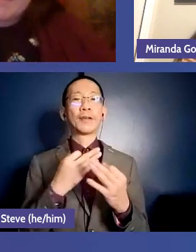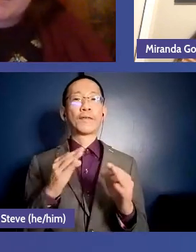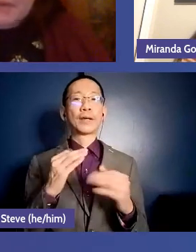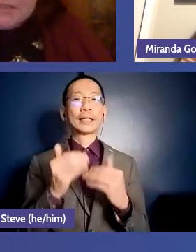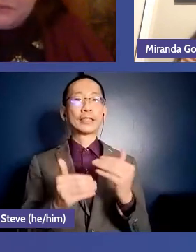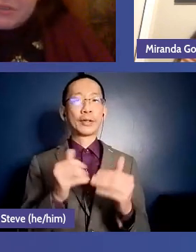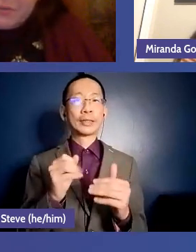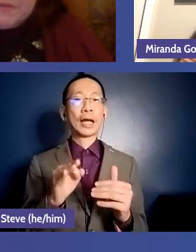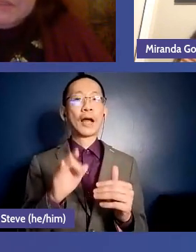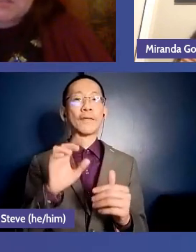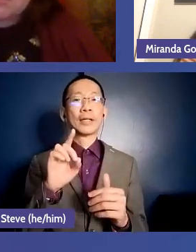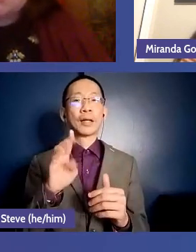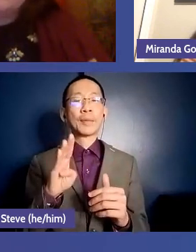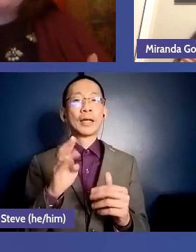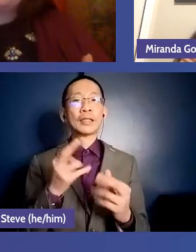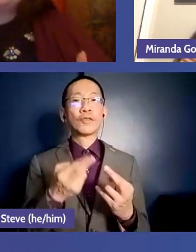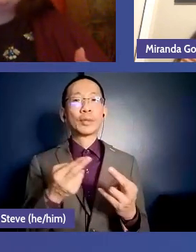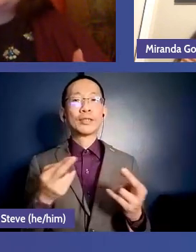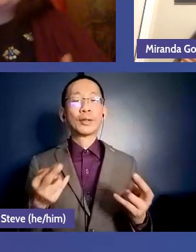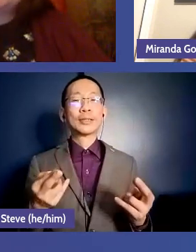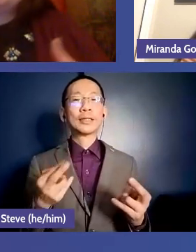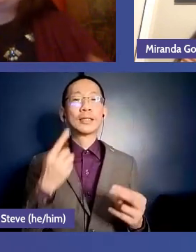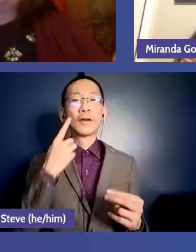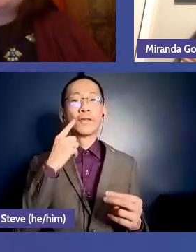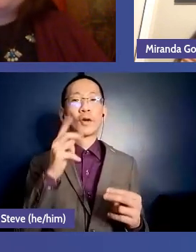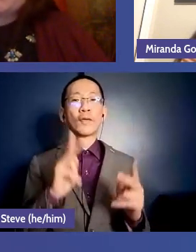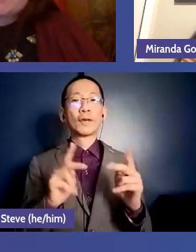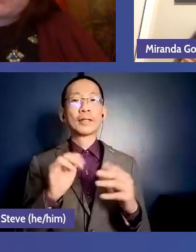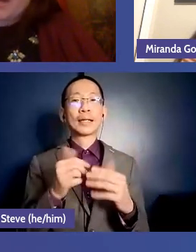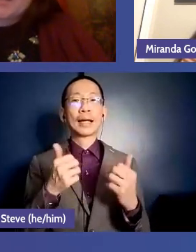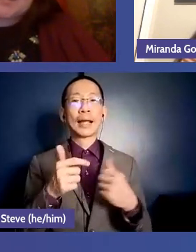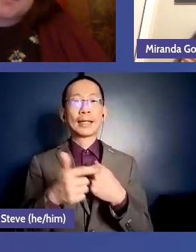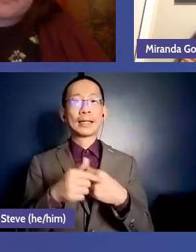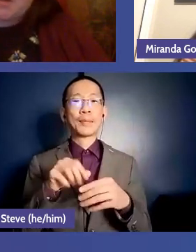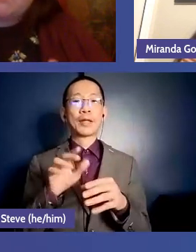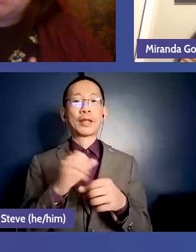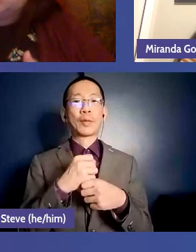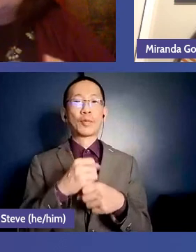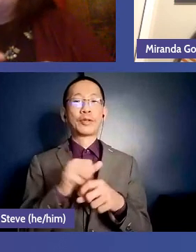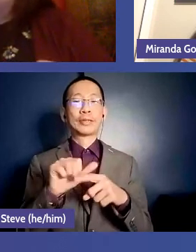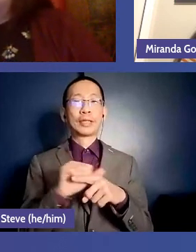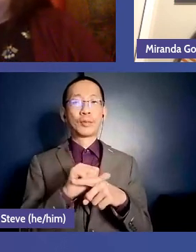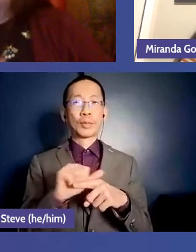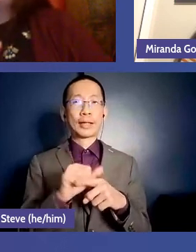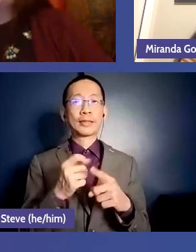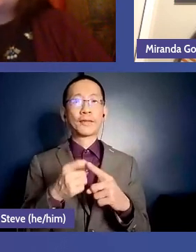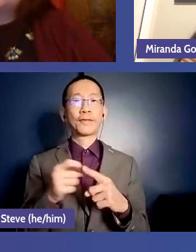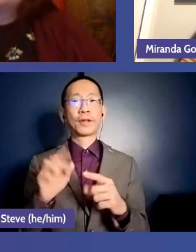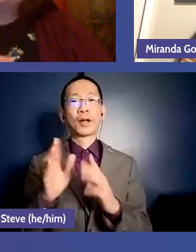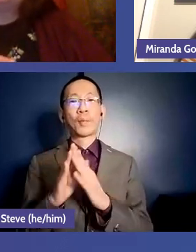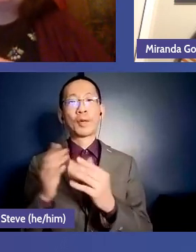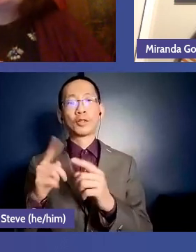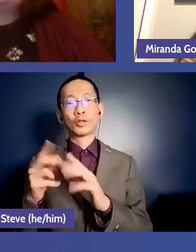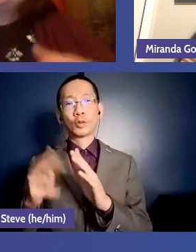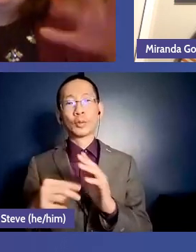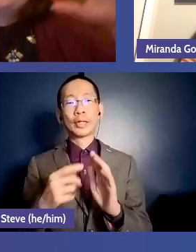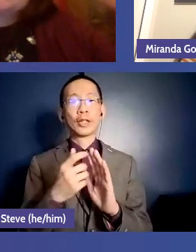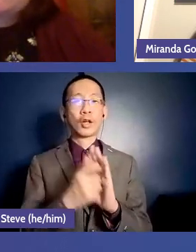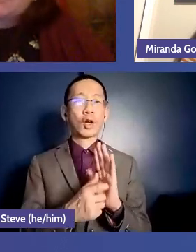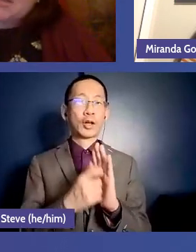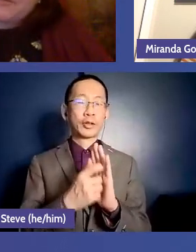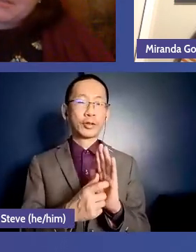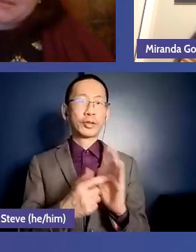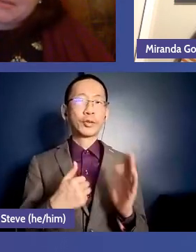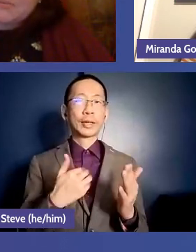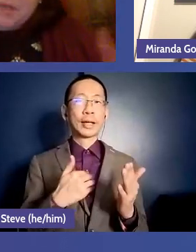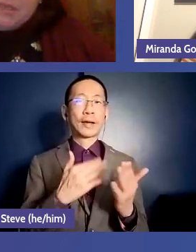of, like, a database of resources for folks at any point in their producing practice, from, you know, books to read, articles. We have a list